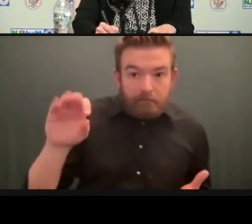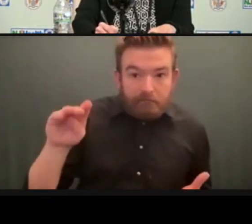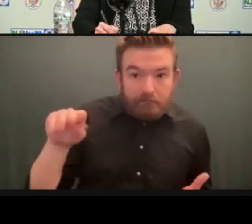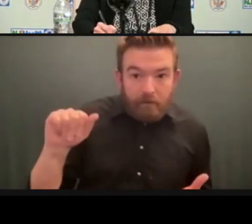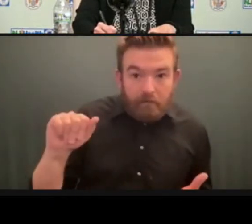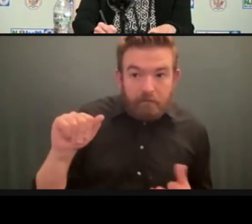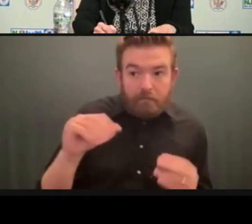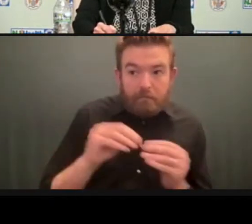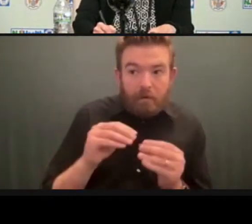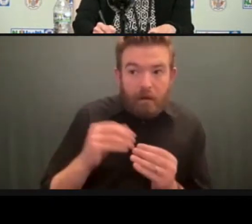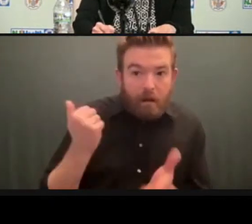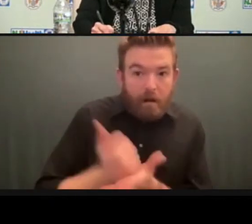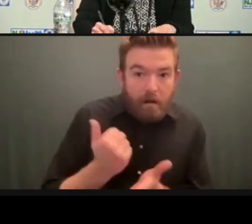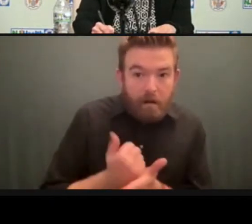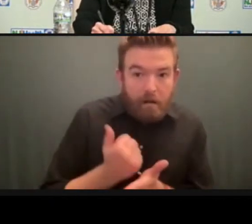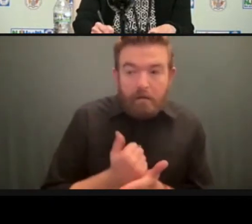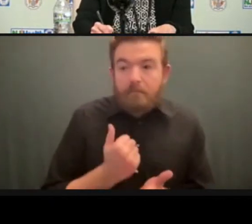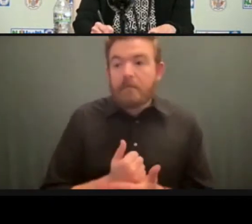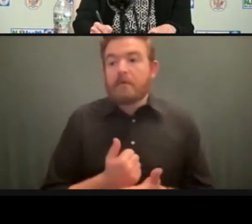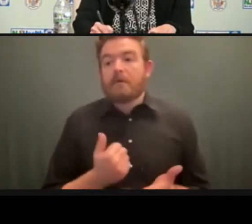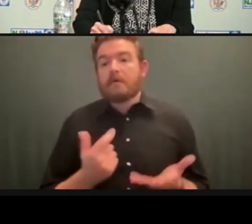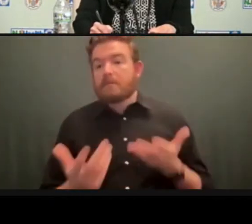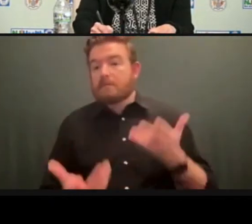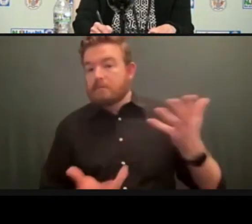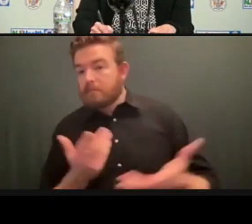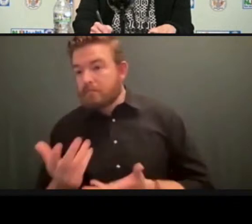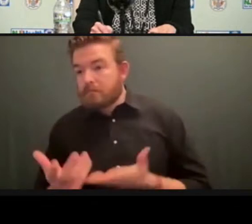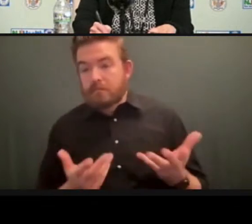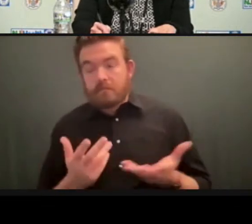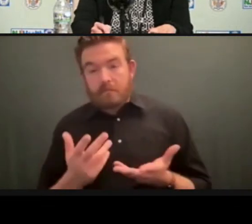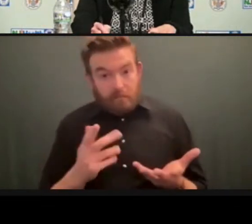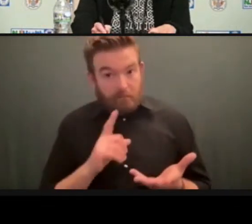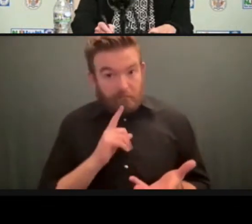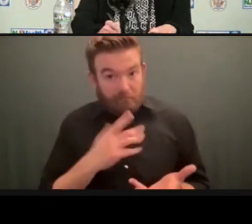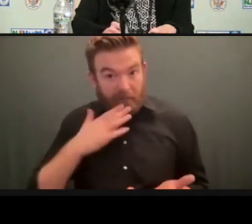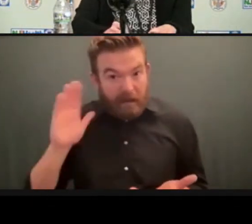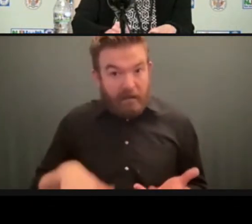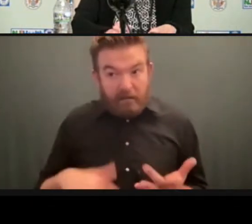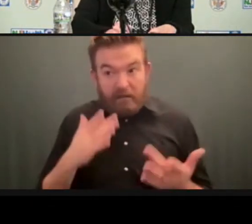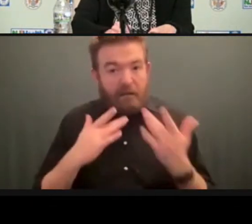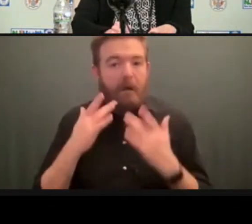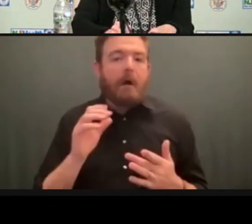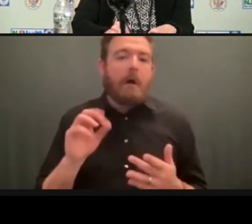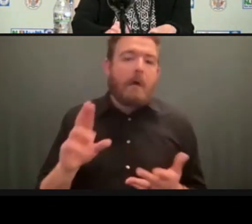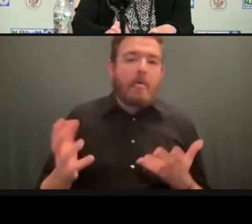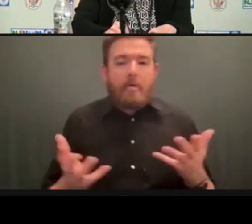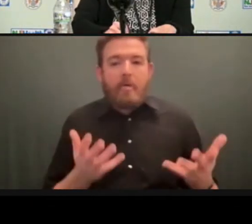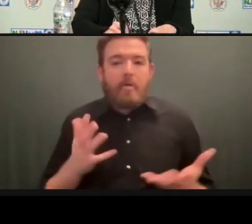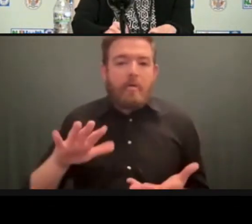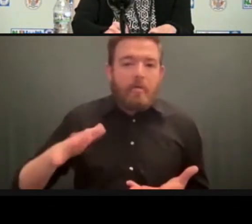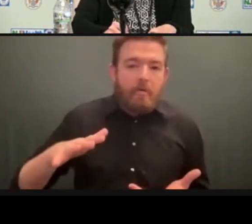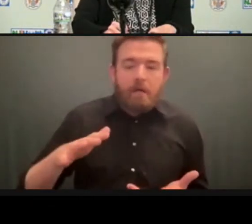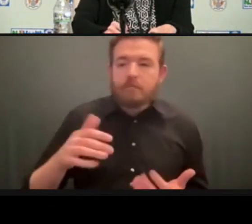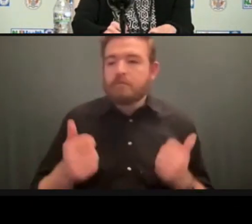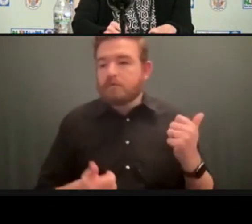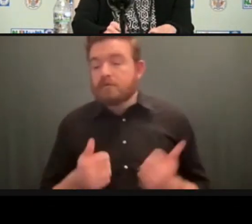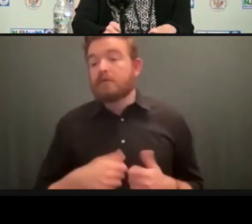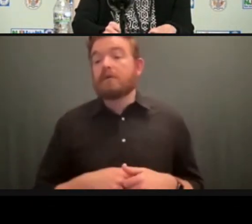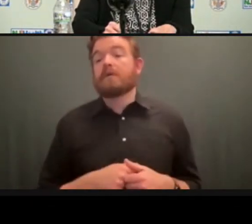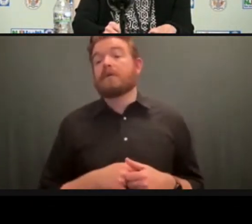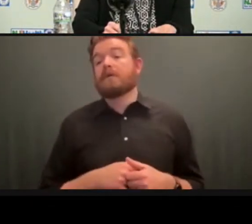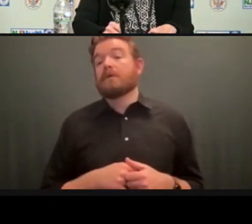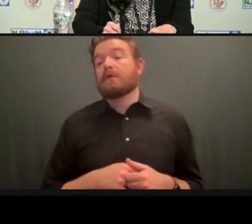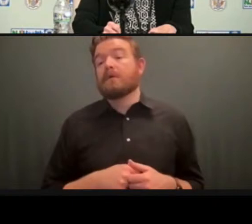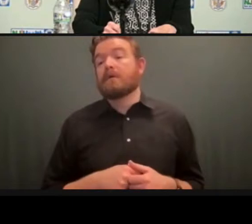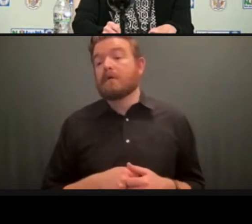out with the medical capacity. And to the governor, this is more of a technical question as far as the administrative